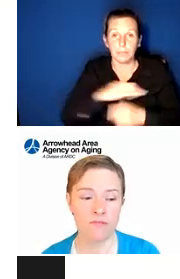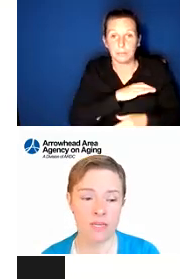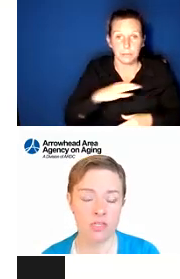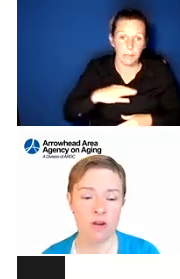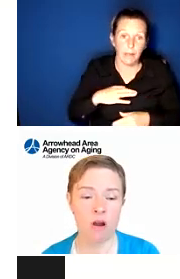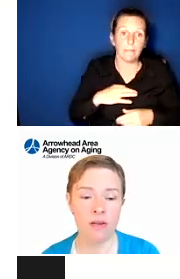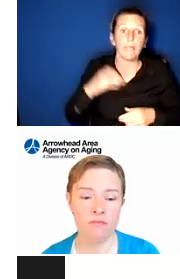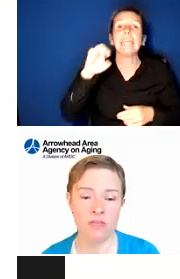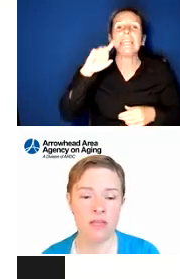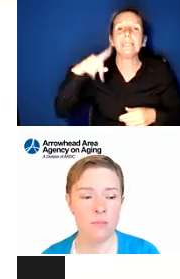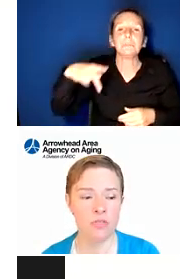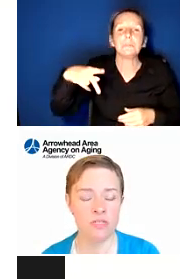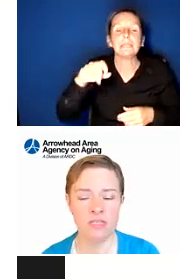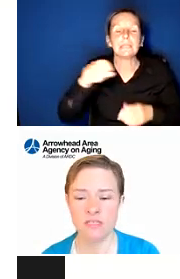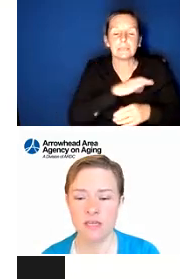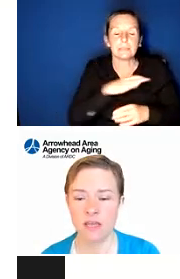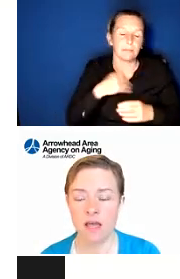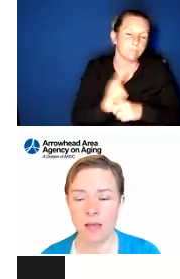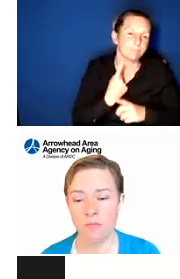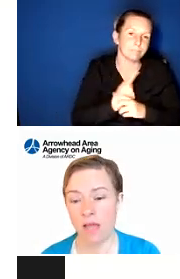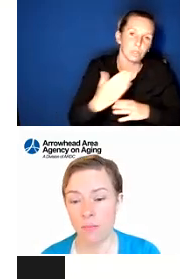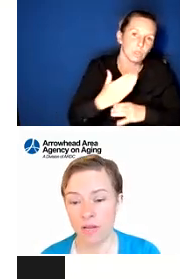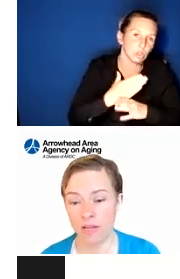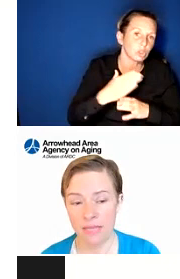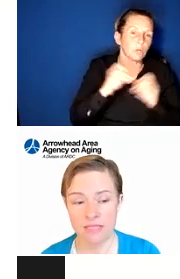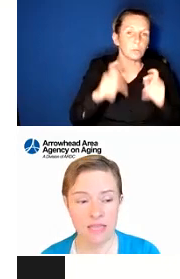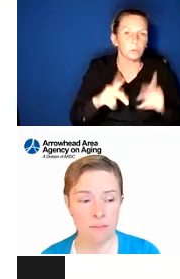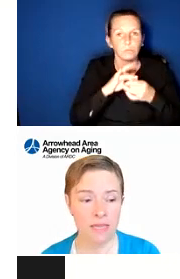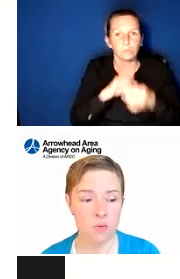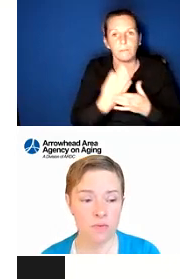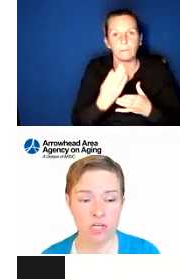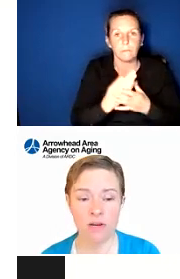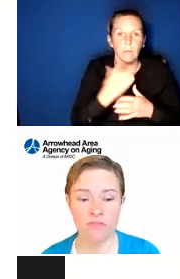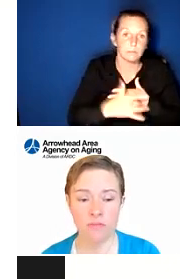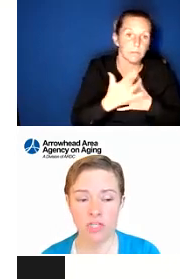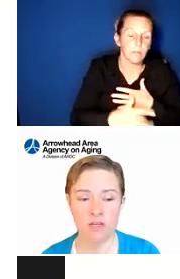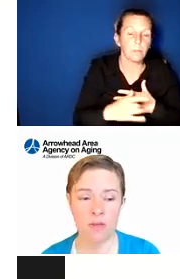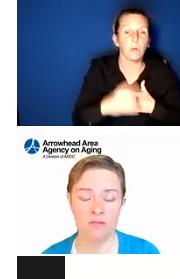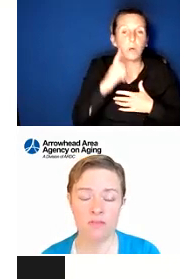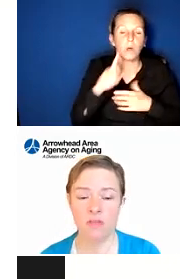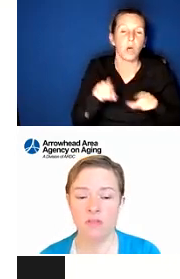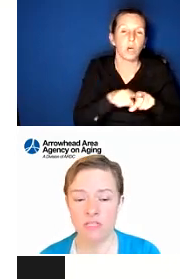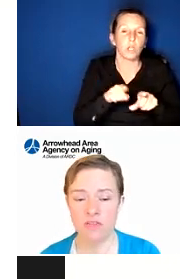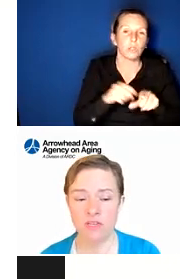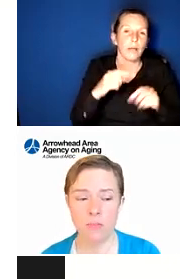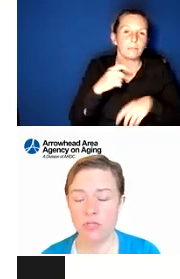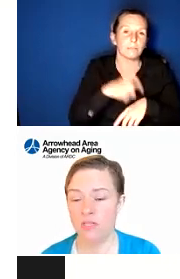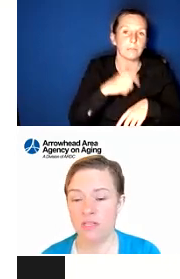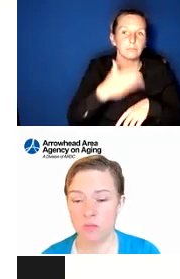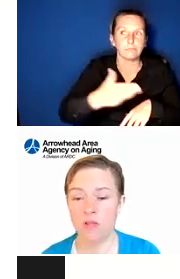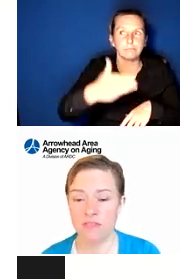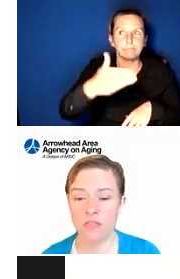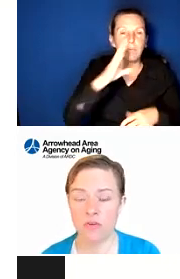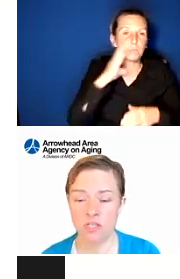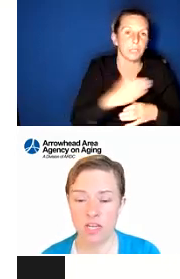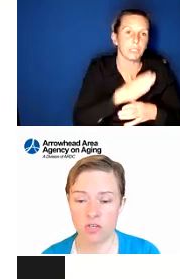share information regarding funding opportunities, and we operate a Basecamp page where we share information about these funding opportunities